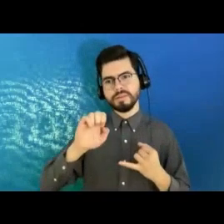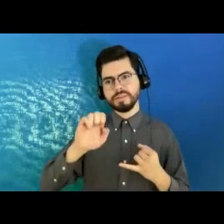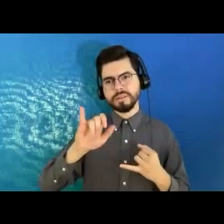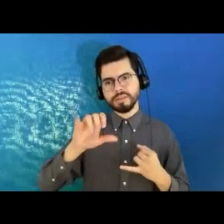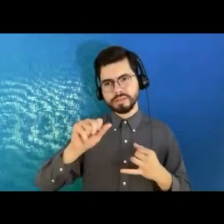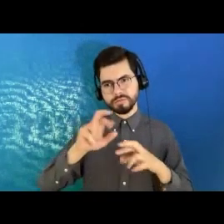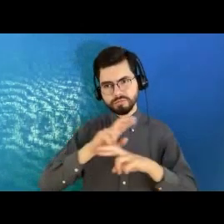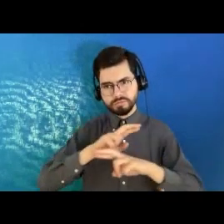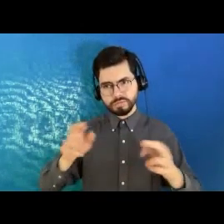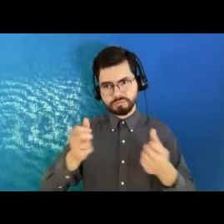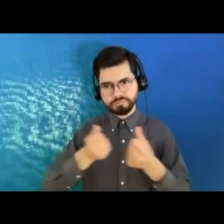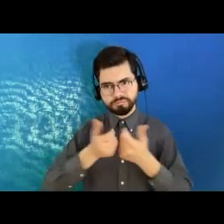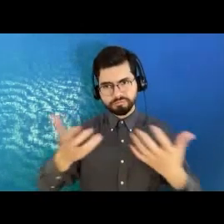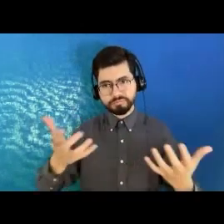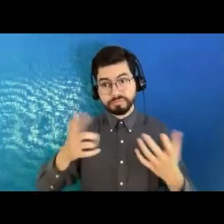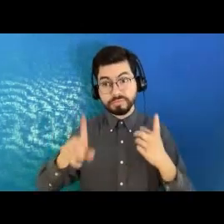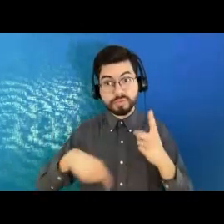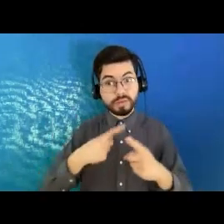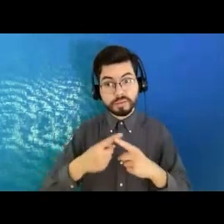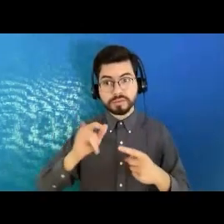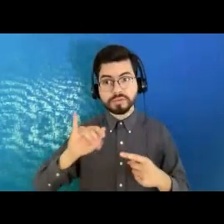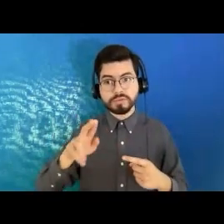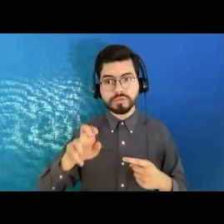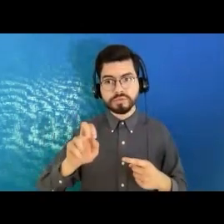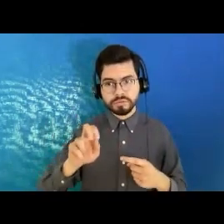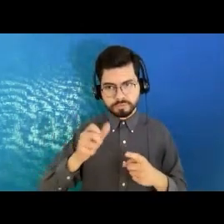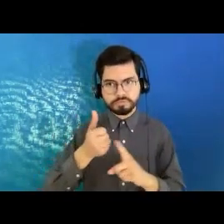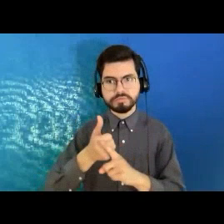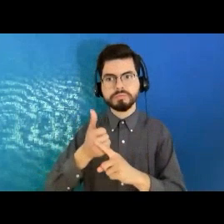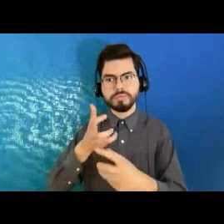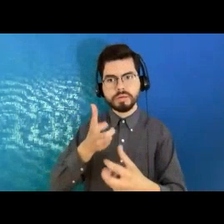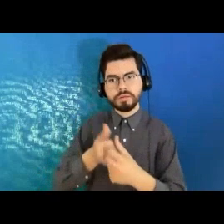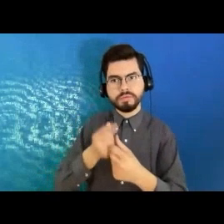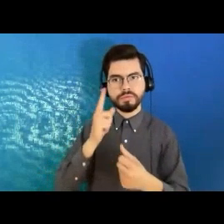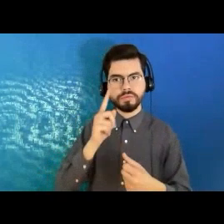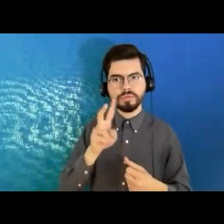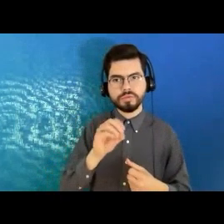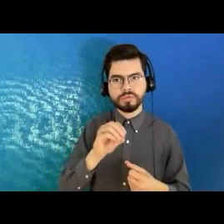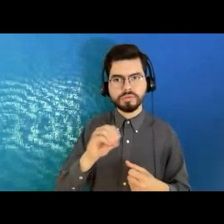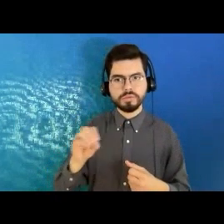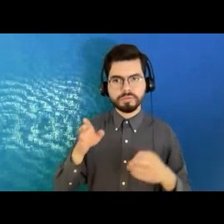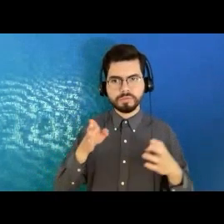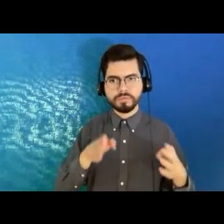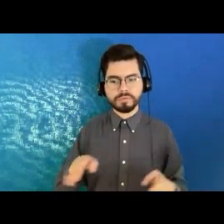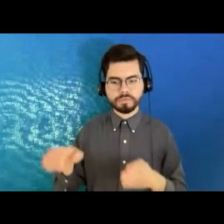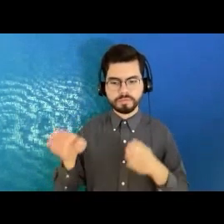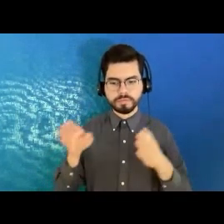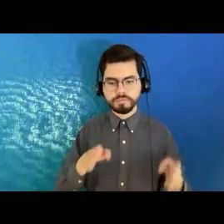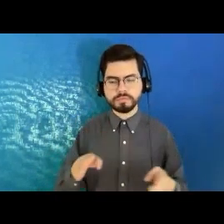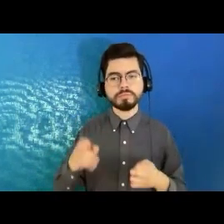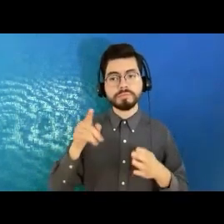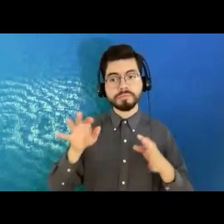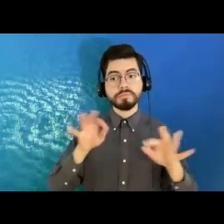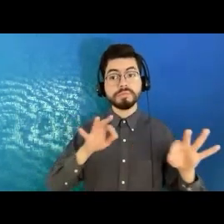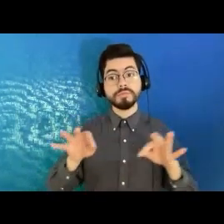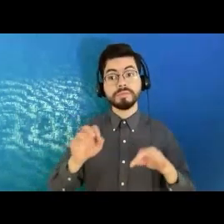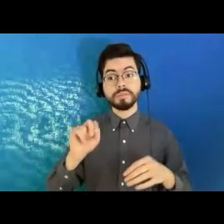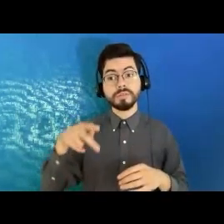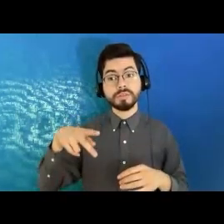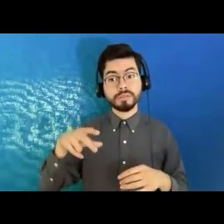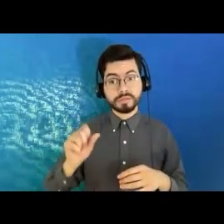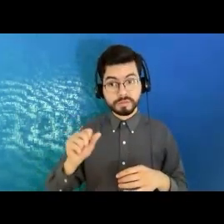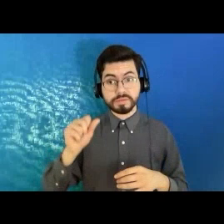out. It's probably going to come out in June. That is an update to the 2000 plan. And this details what the National Park Service